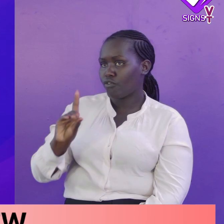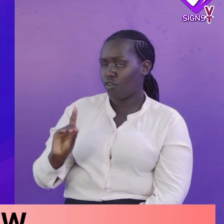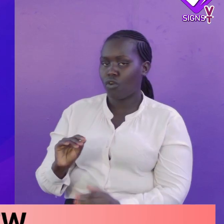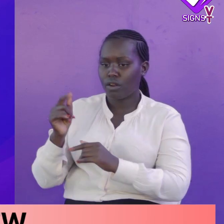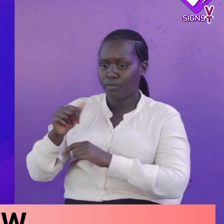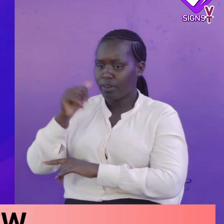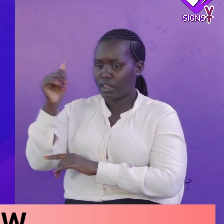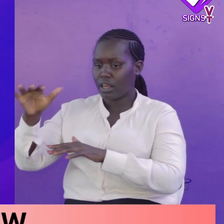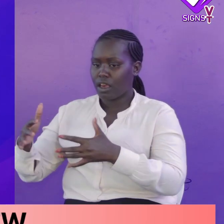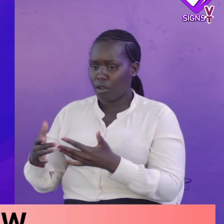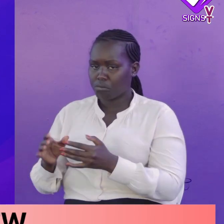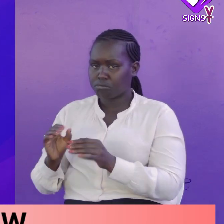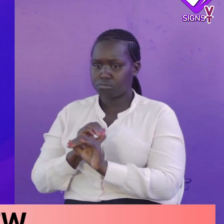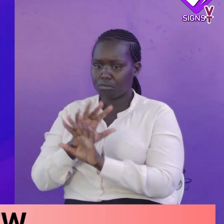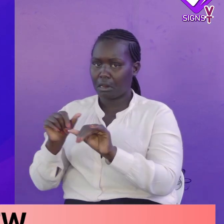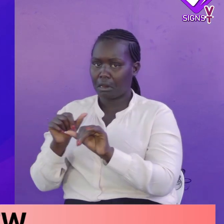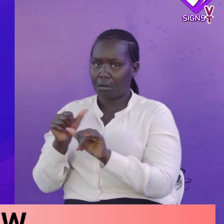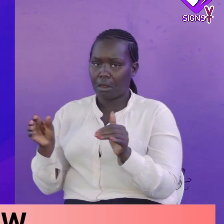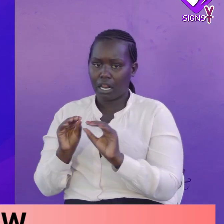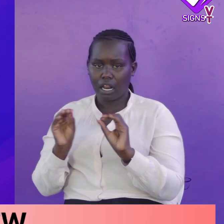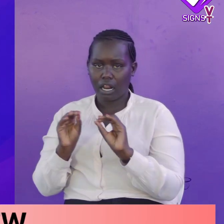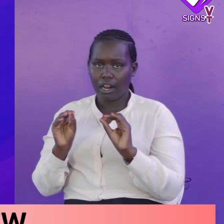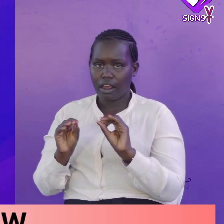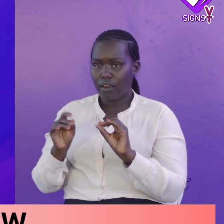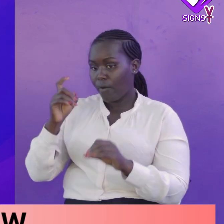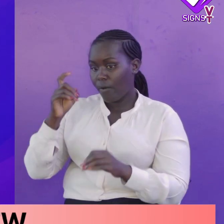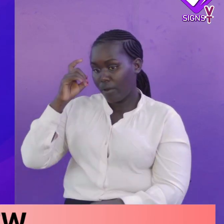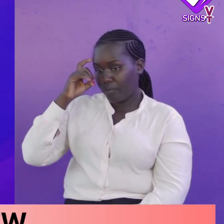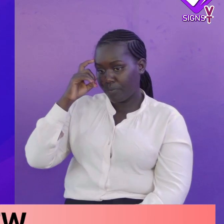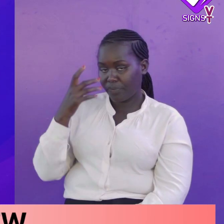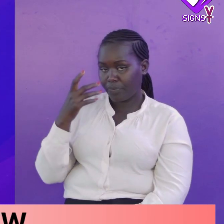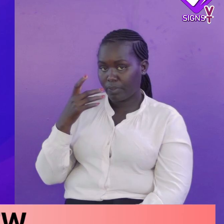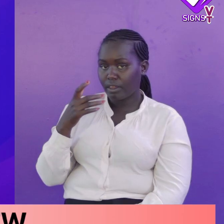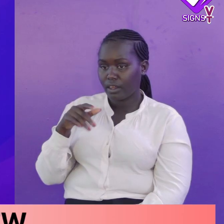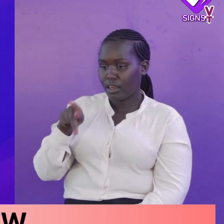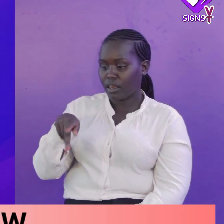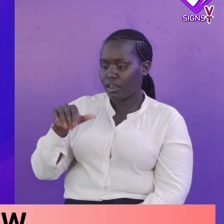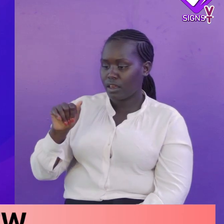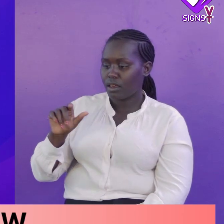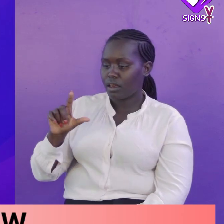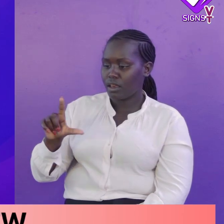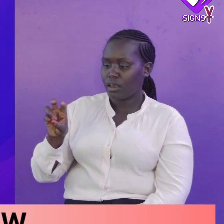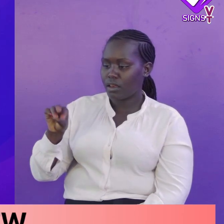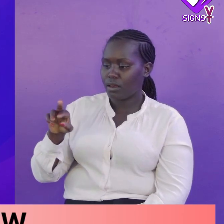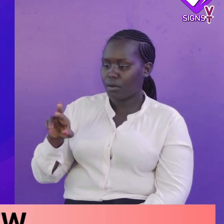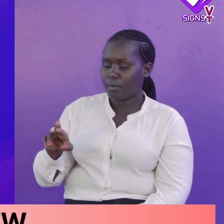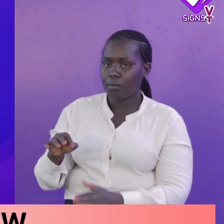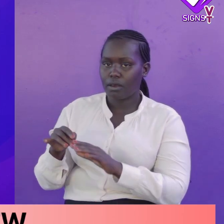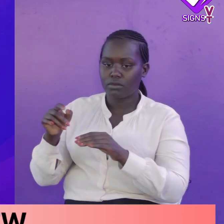is still not clicking well in my head. So I think Cole Palmer scoring and